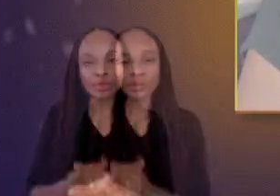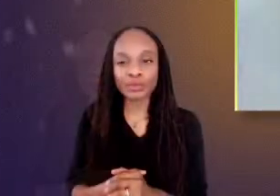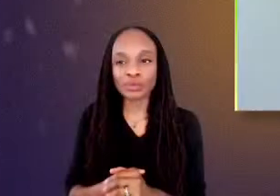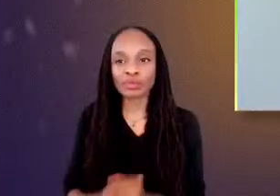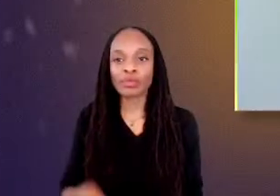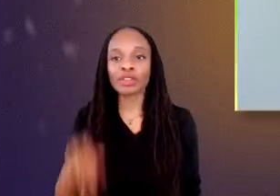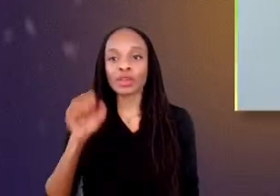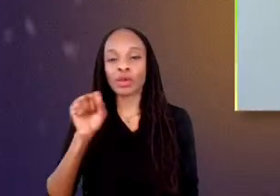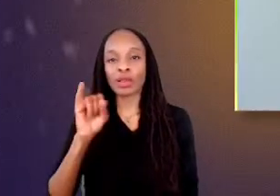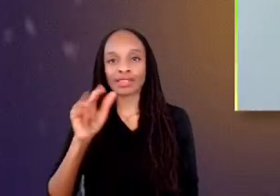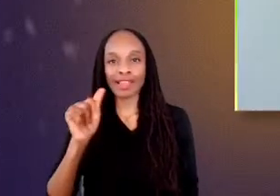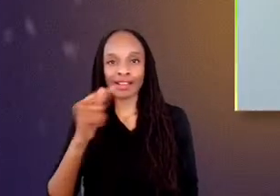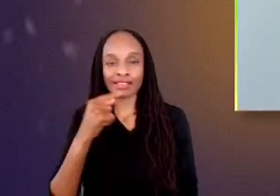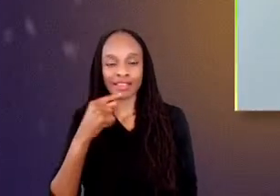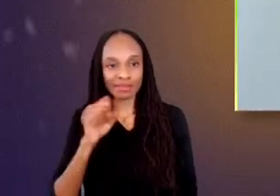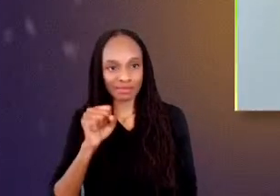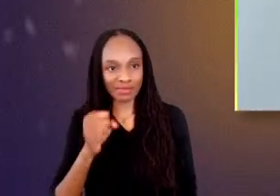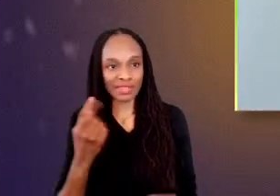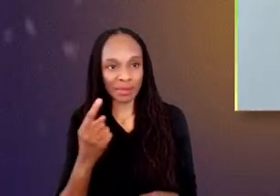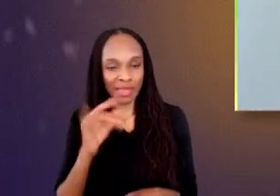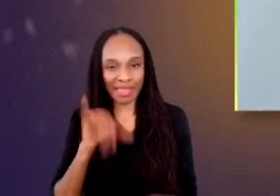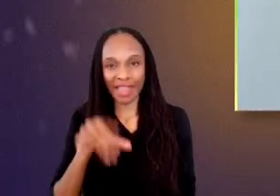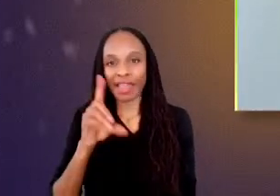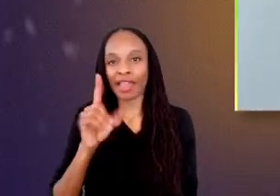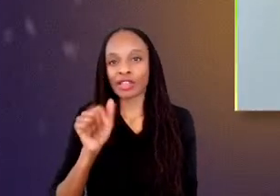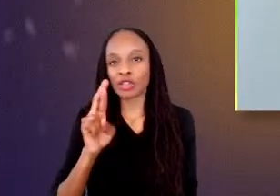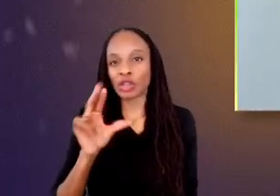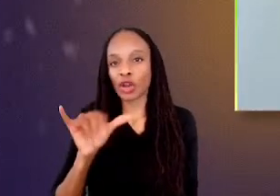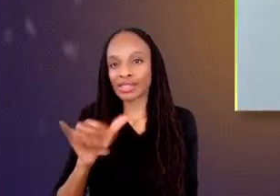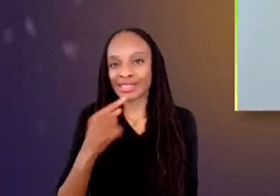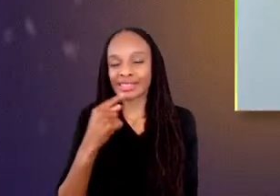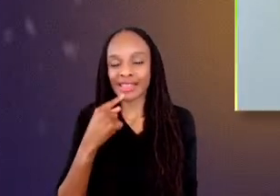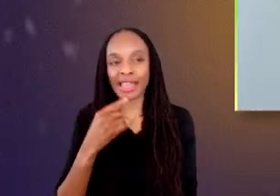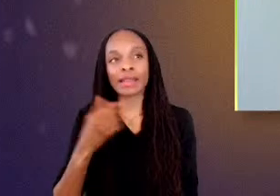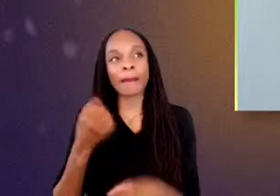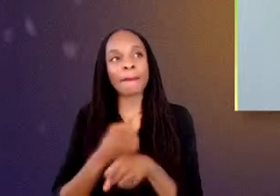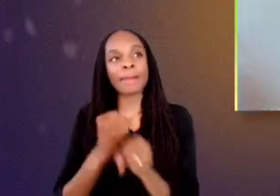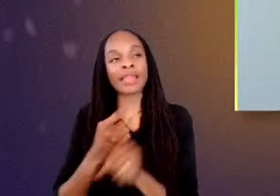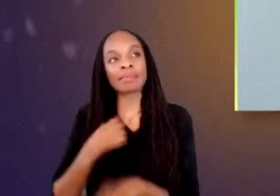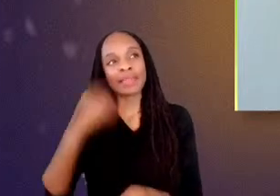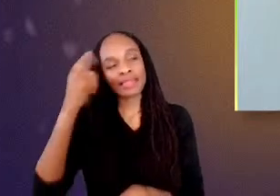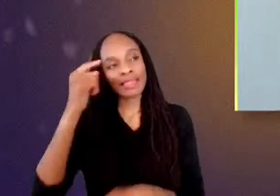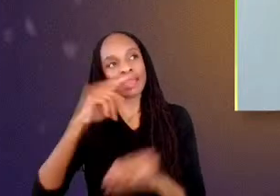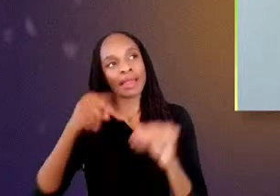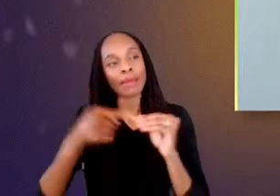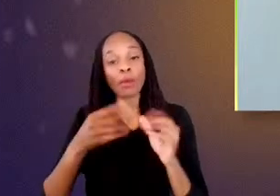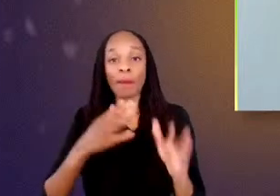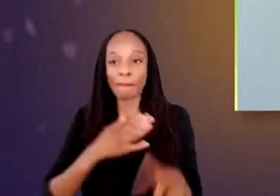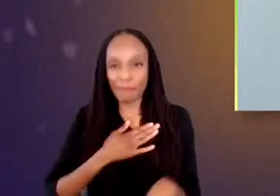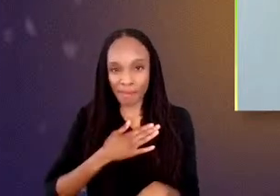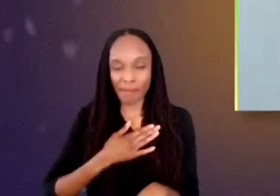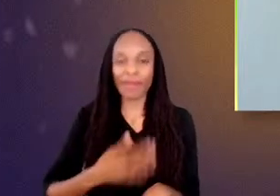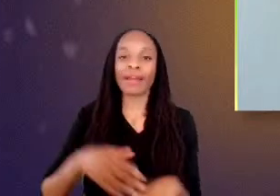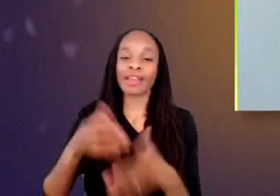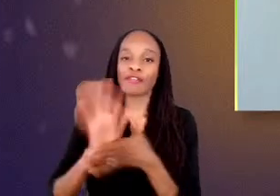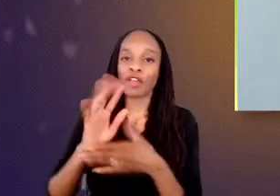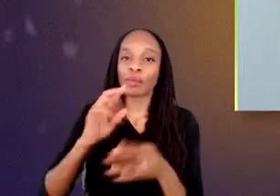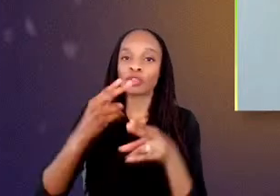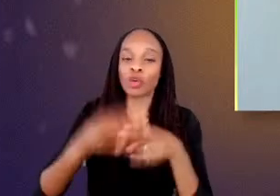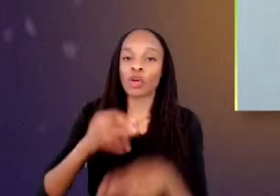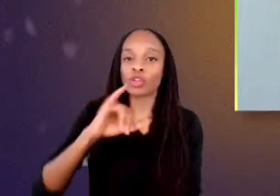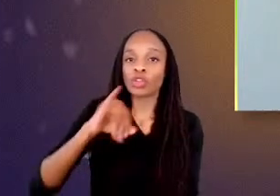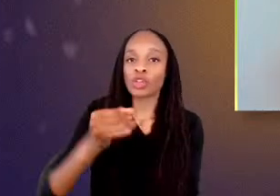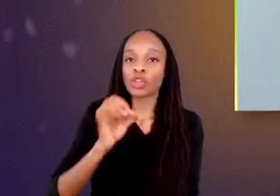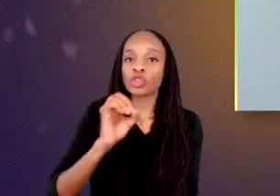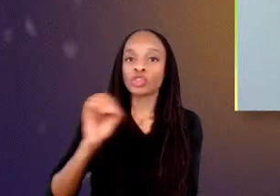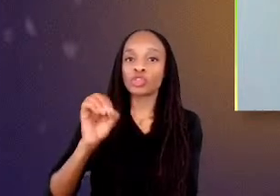Yeah. Something that you were saying, Darcy, made me think about. So my film is called Joonam, and it's about my experience